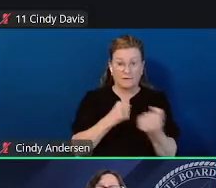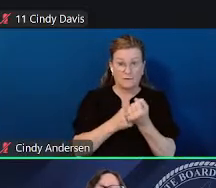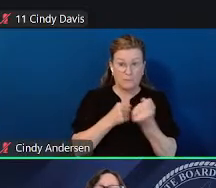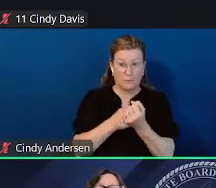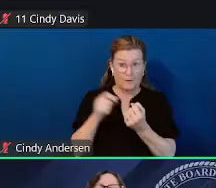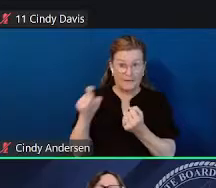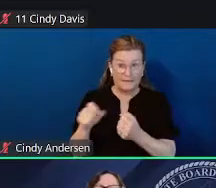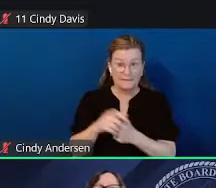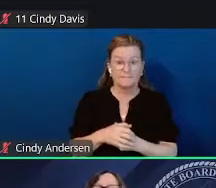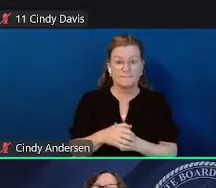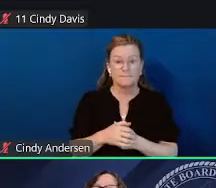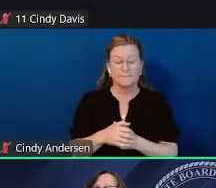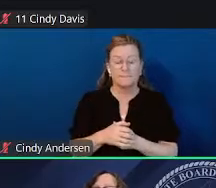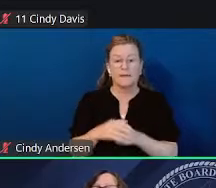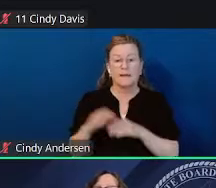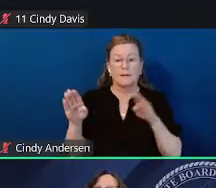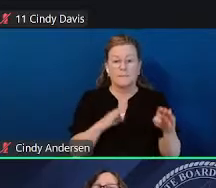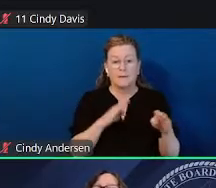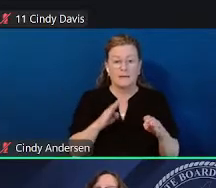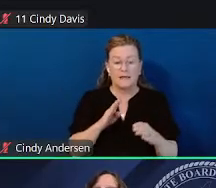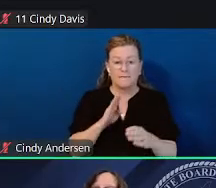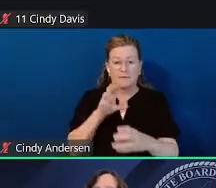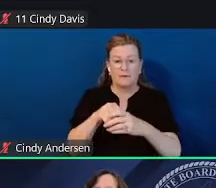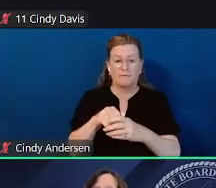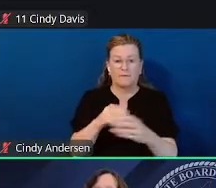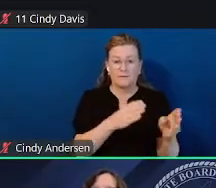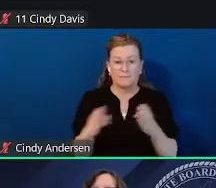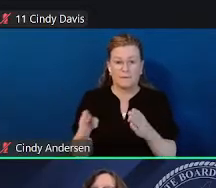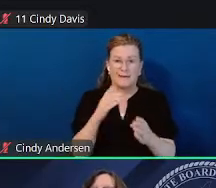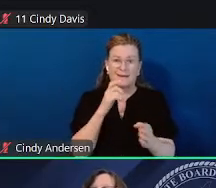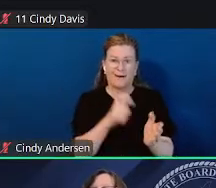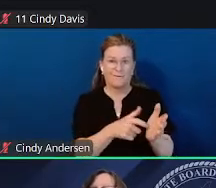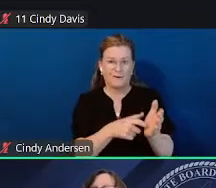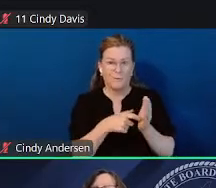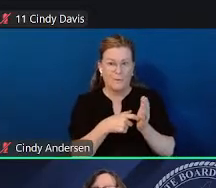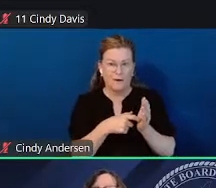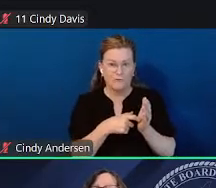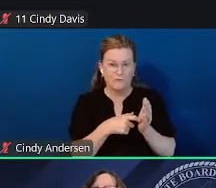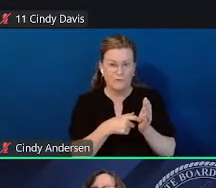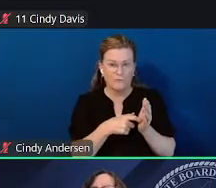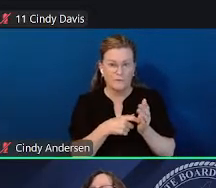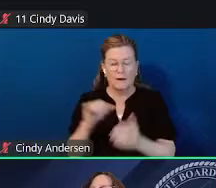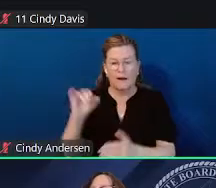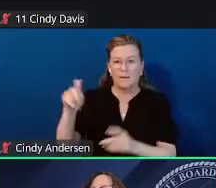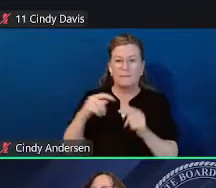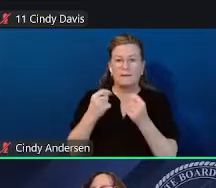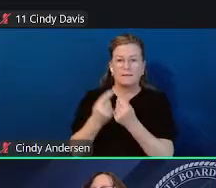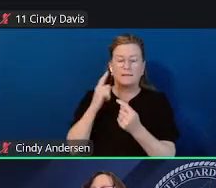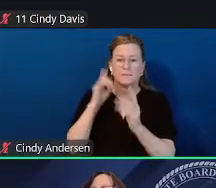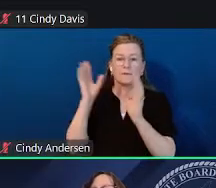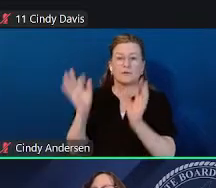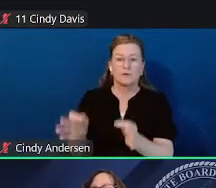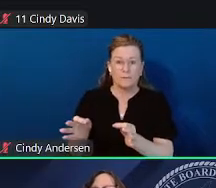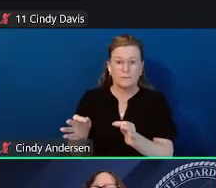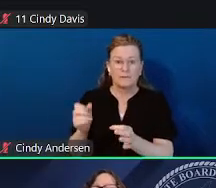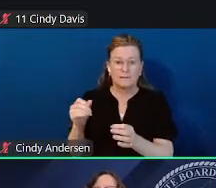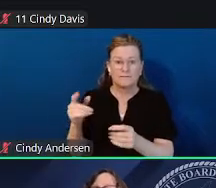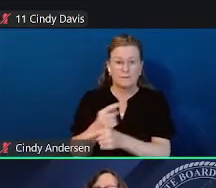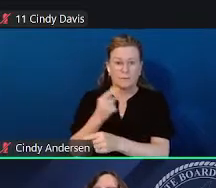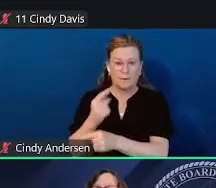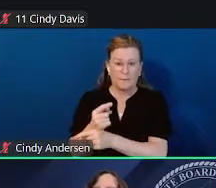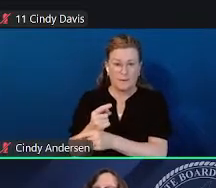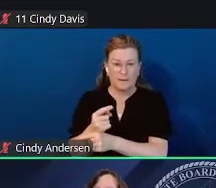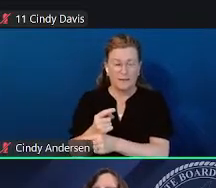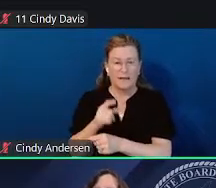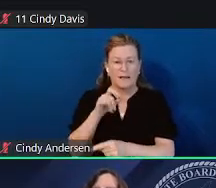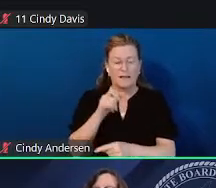needs, behavior intervention plans are not required. The IEP team determines if it's appropriate. And this may be